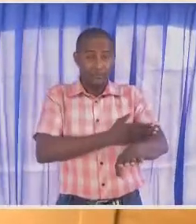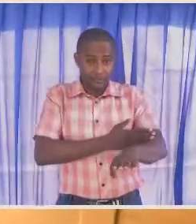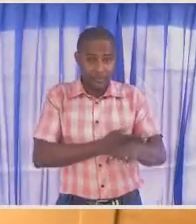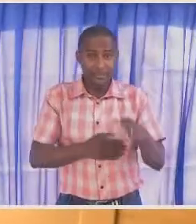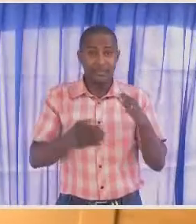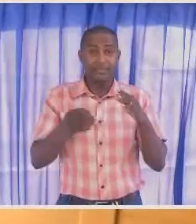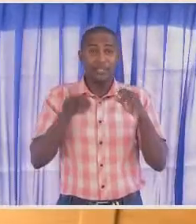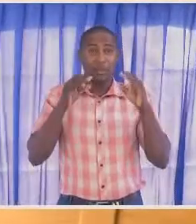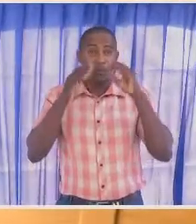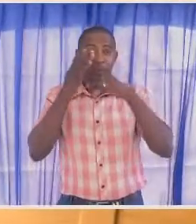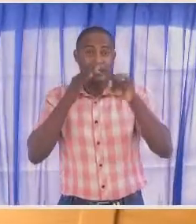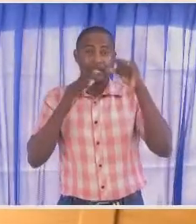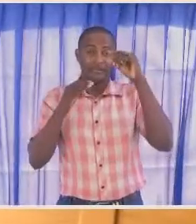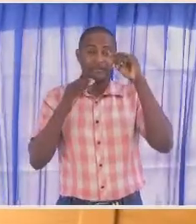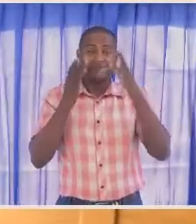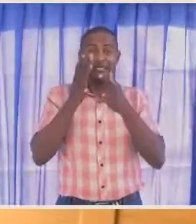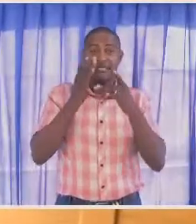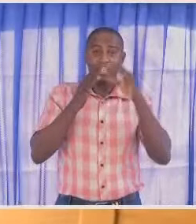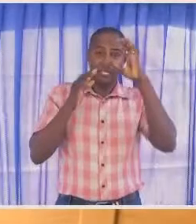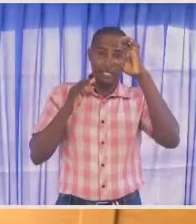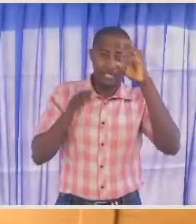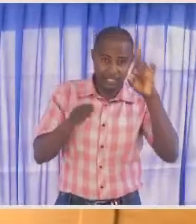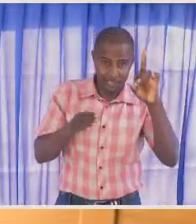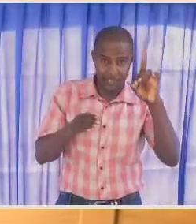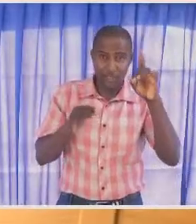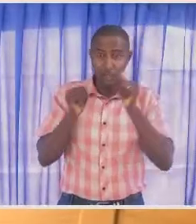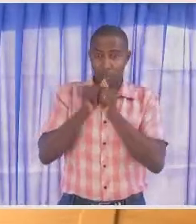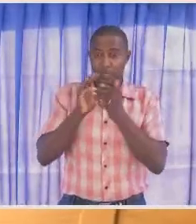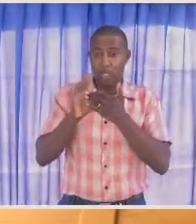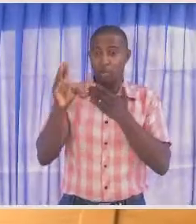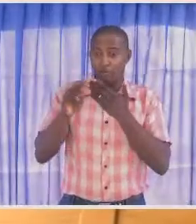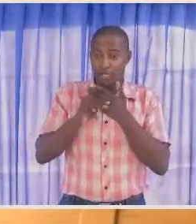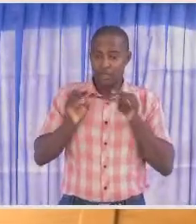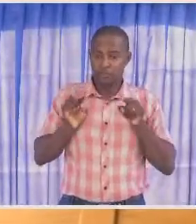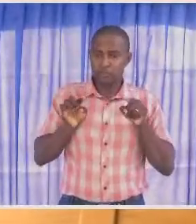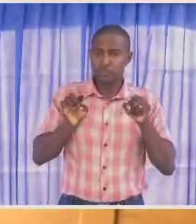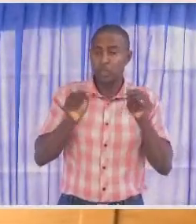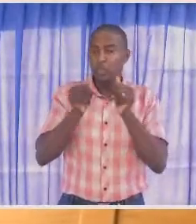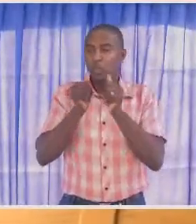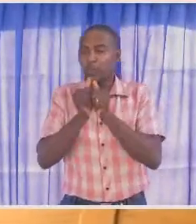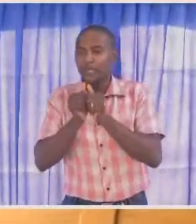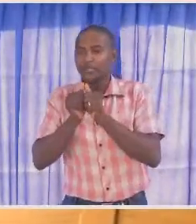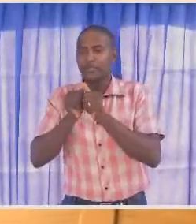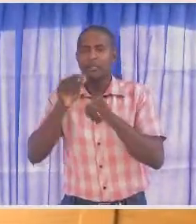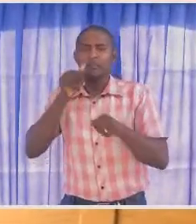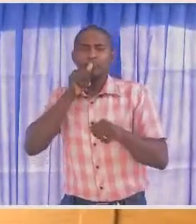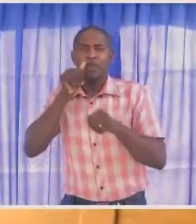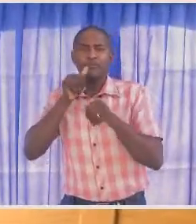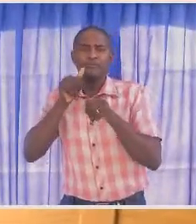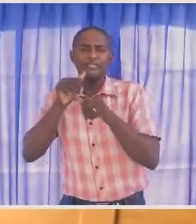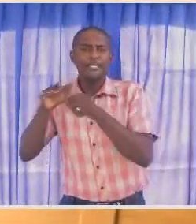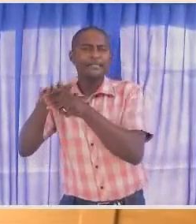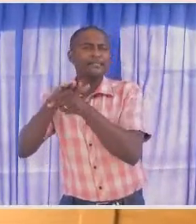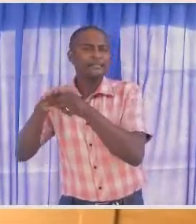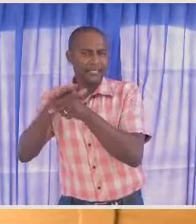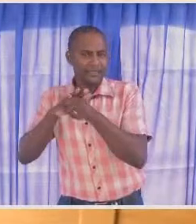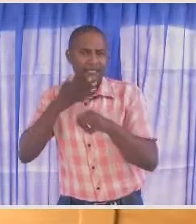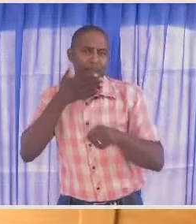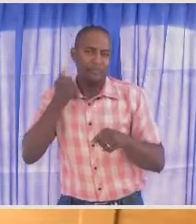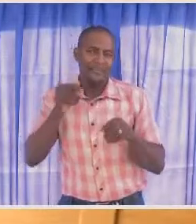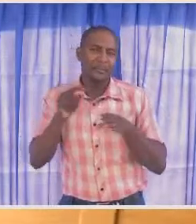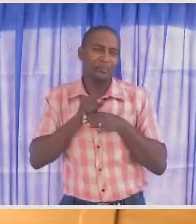technical education by aligning the curriculum to the private sector, to the industry trends and best